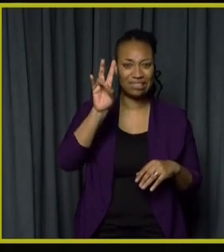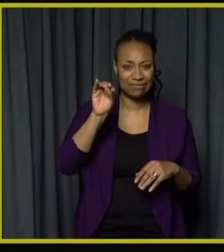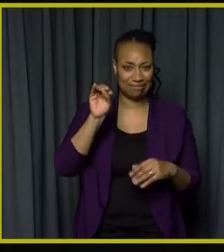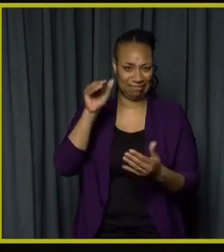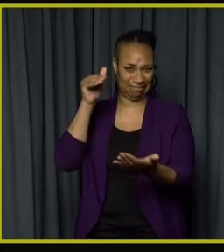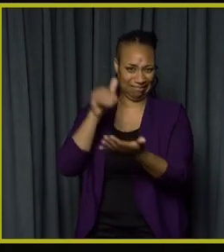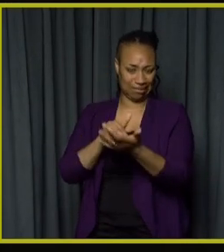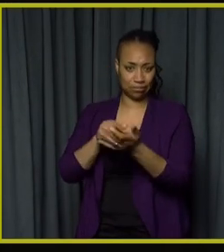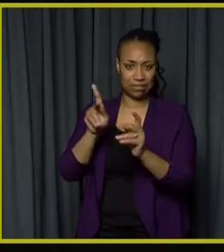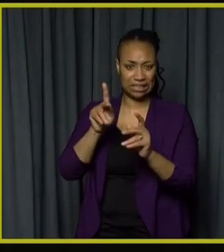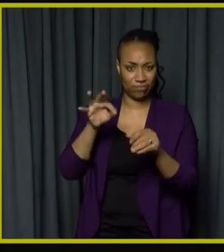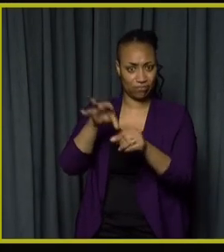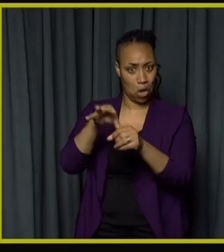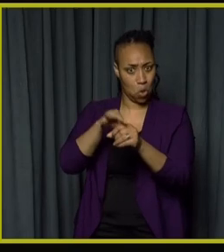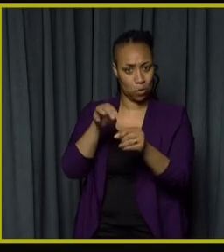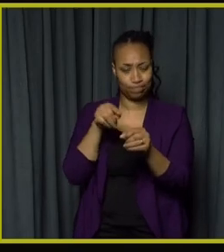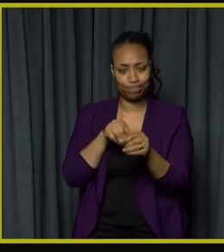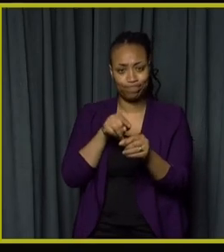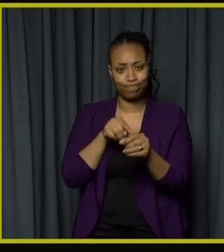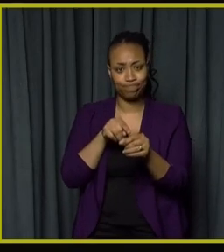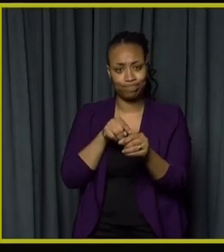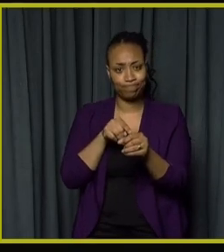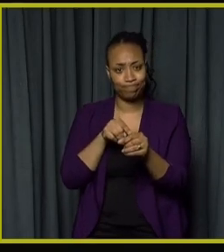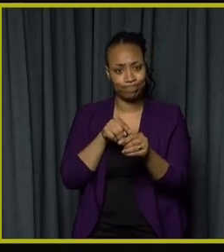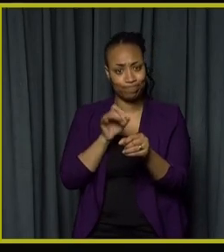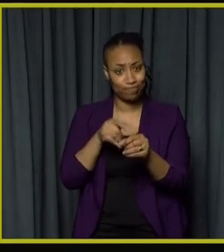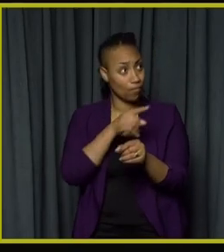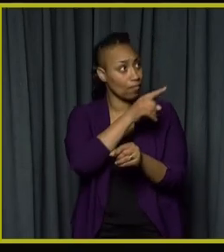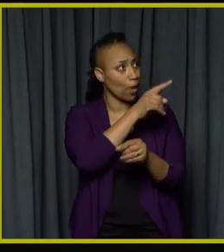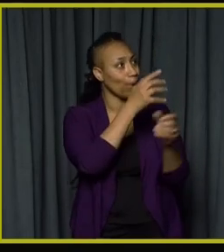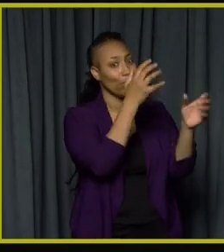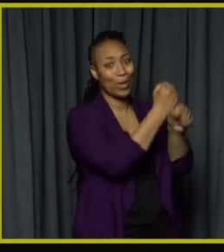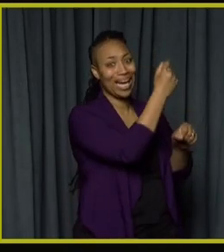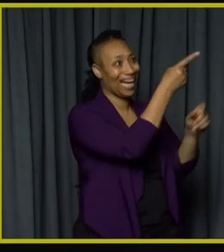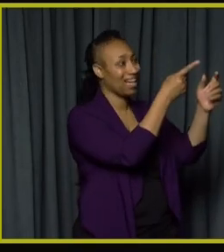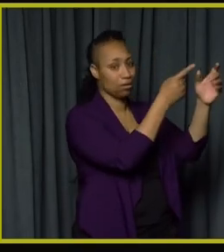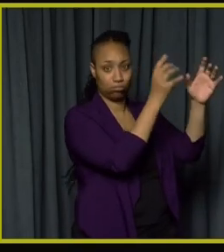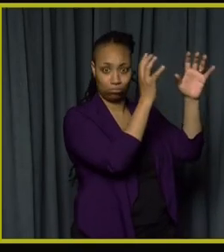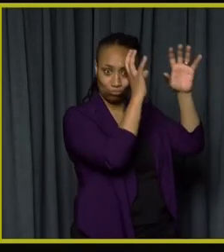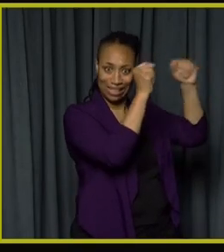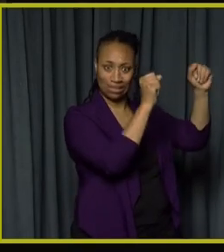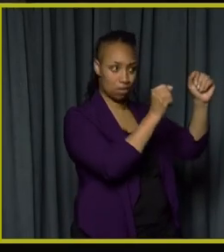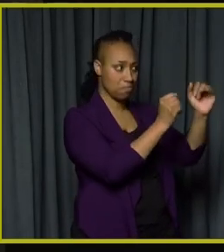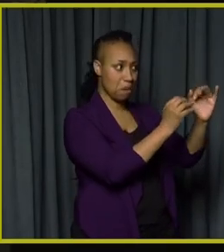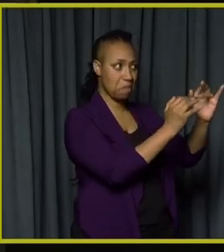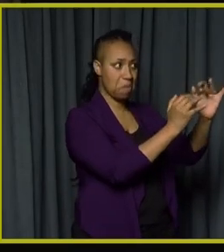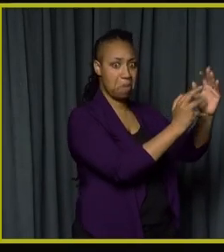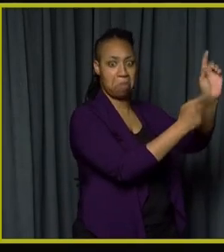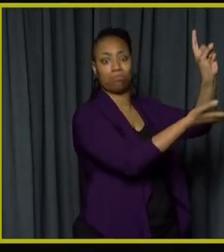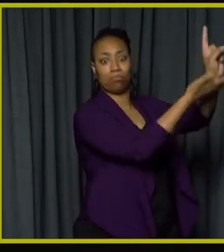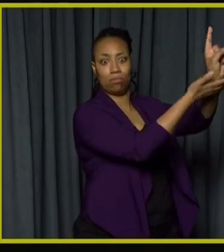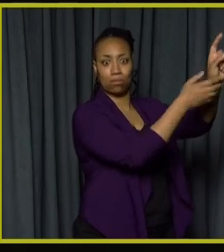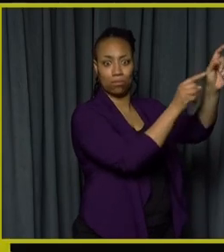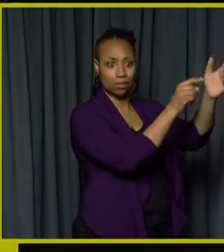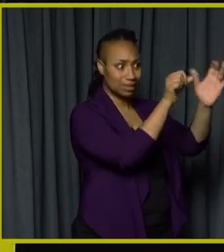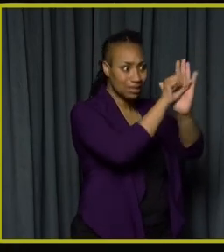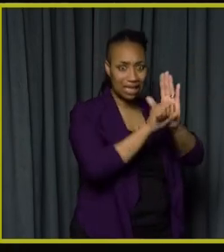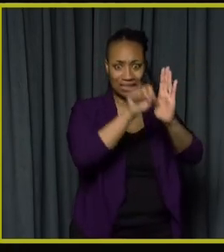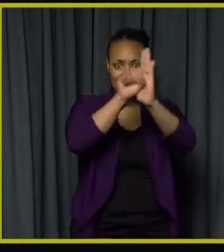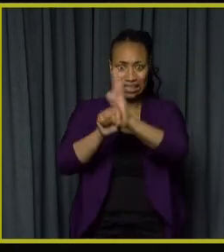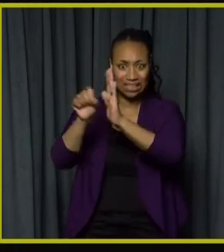the presidential election. In those three states alone, nearly 2 million poor and low-income people who did not vote